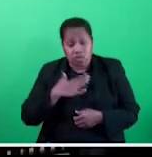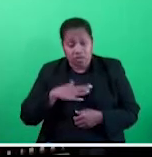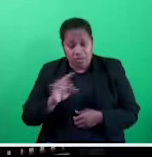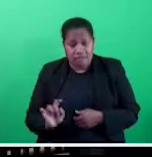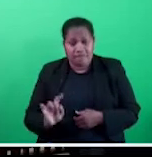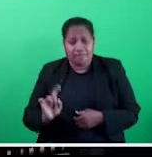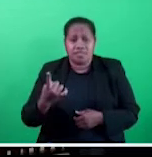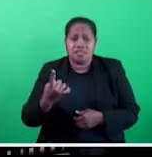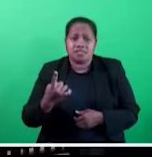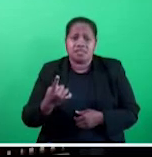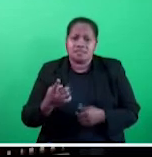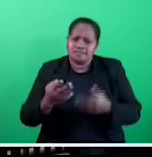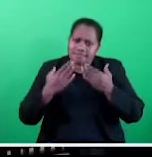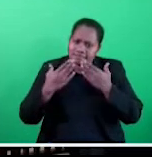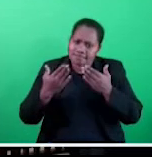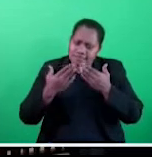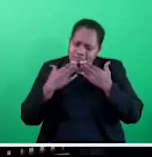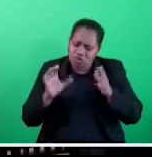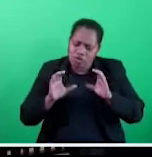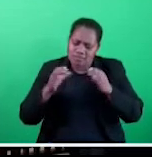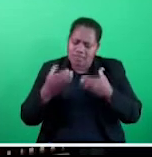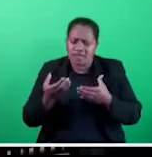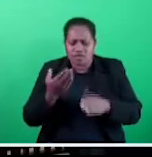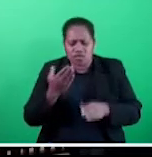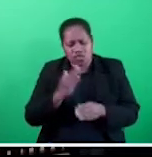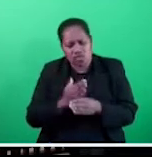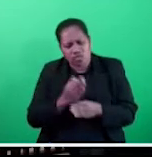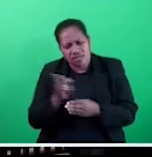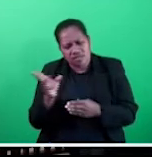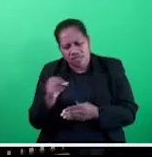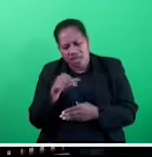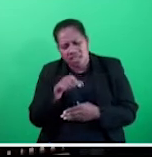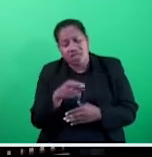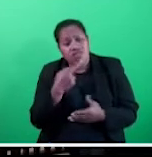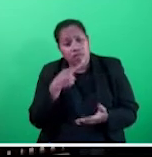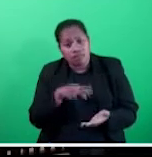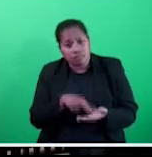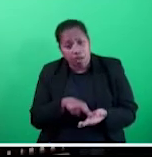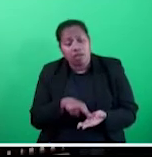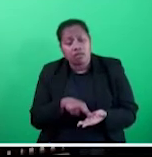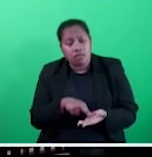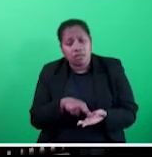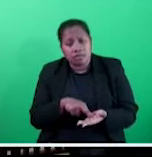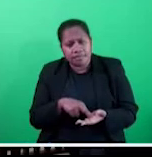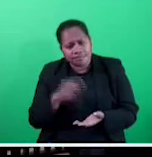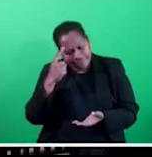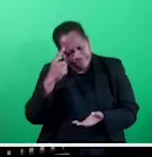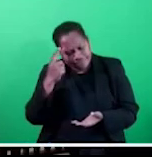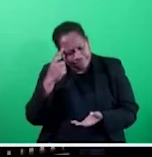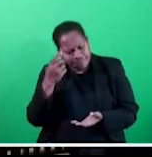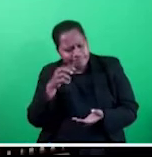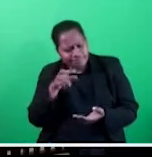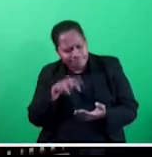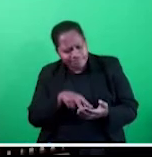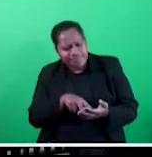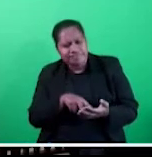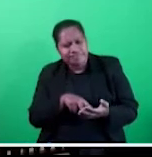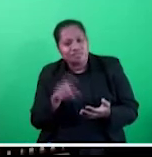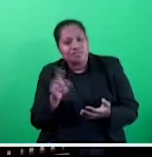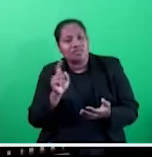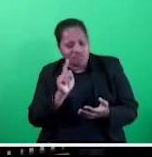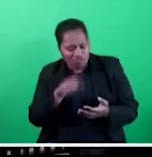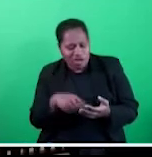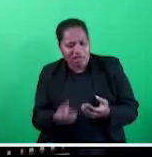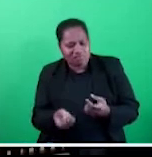the work that they've done on this report. It's a very succinct report, and I think it captures the essence of what FDB has